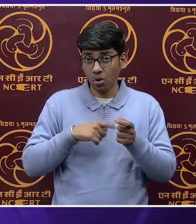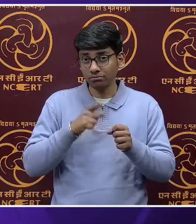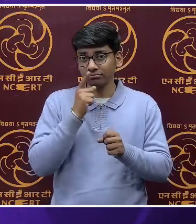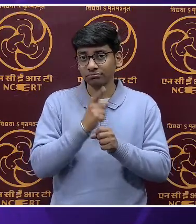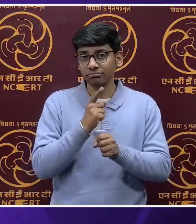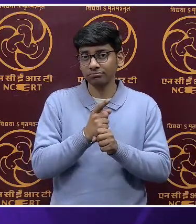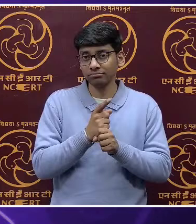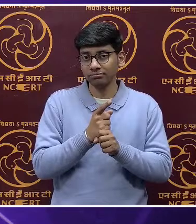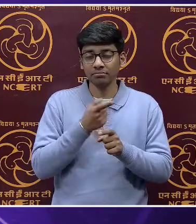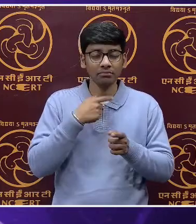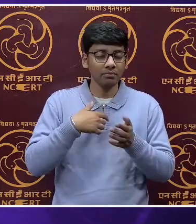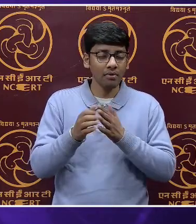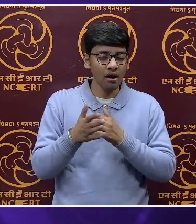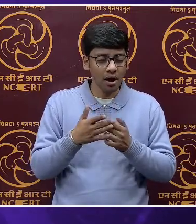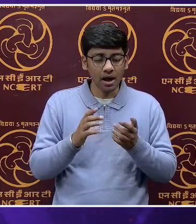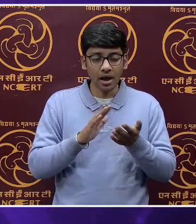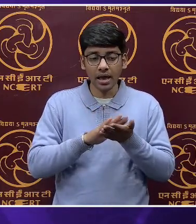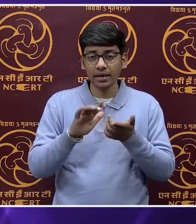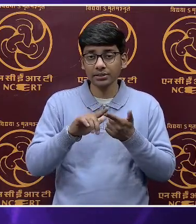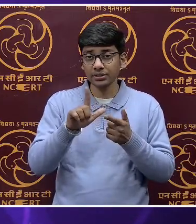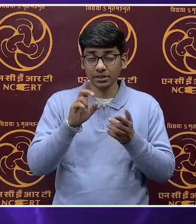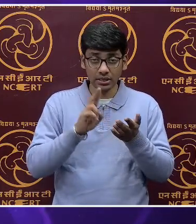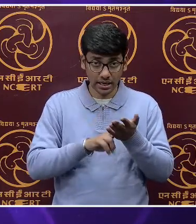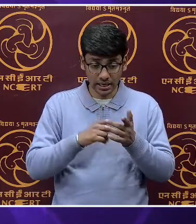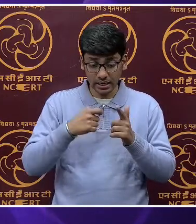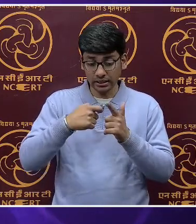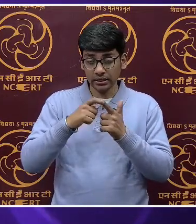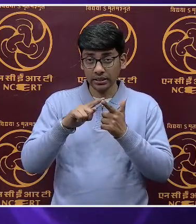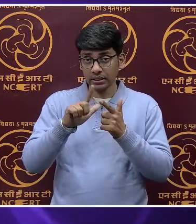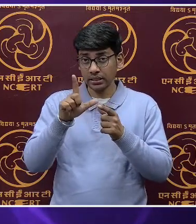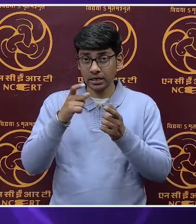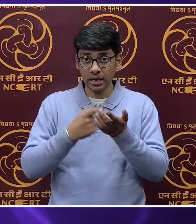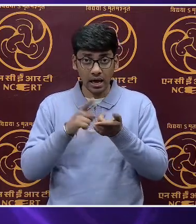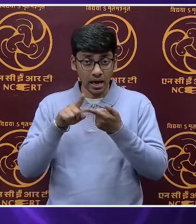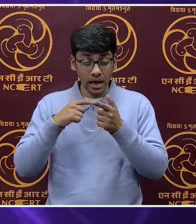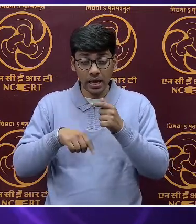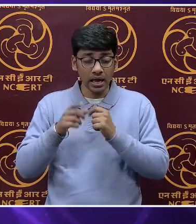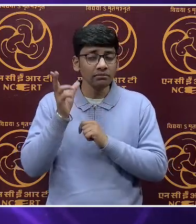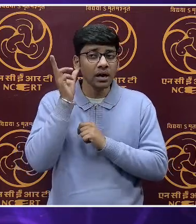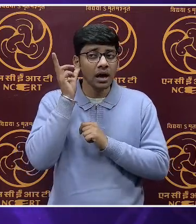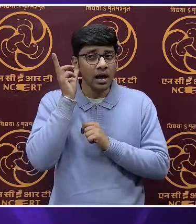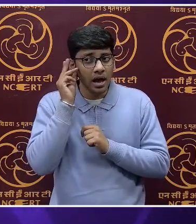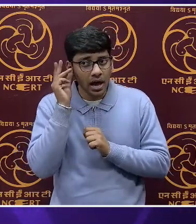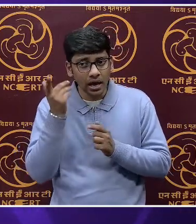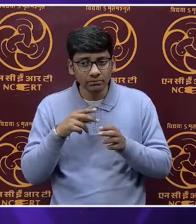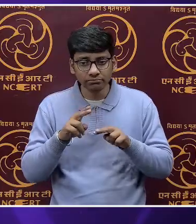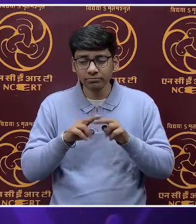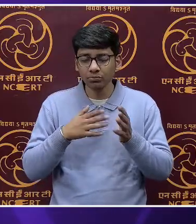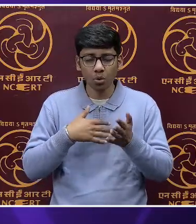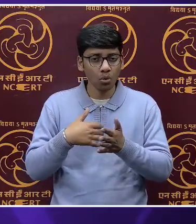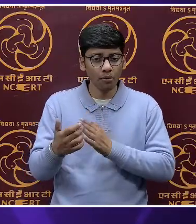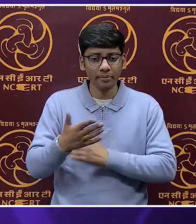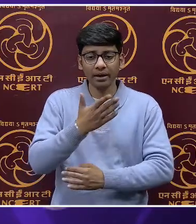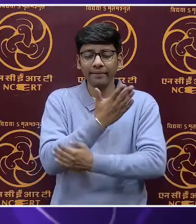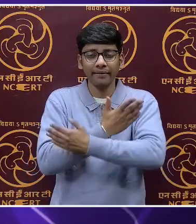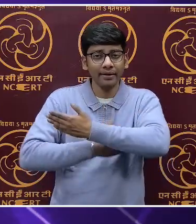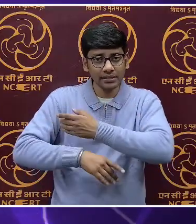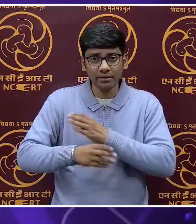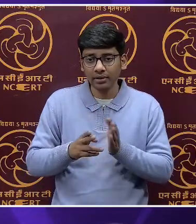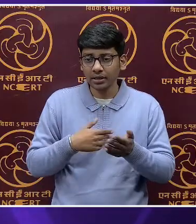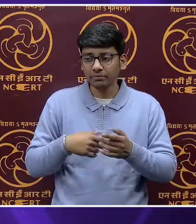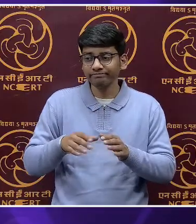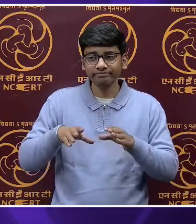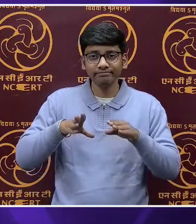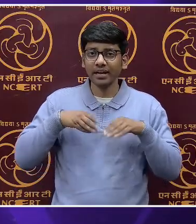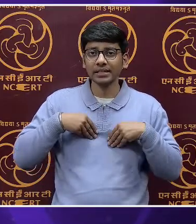It reminds me the teacher of Helen Keller as well, that how she actually helped her overcome her disabilities and of course